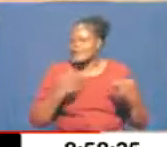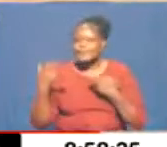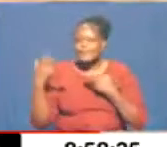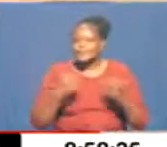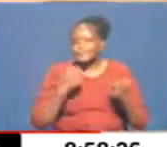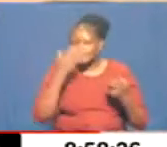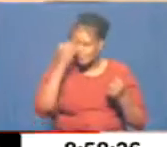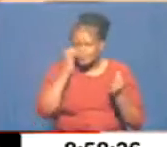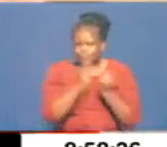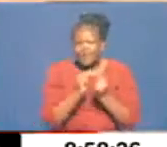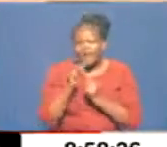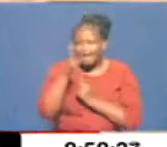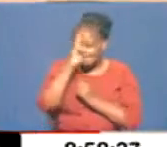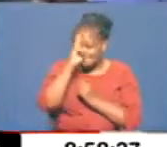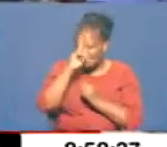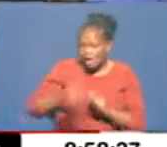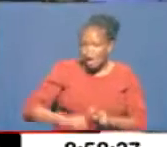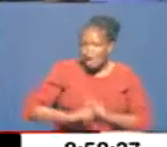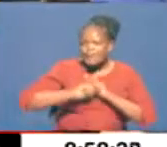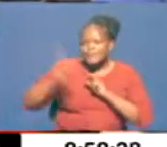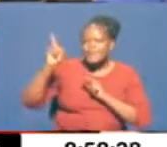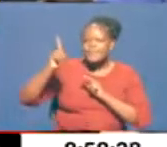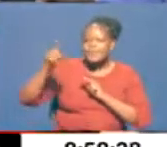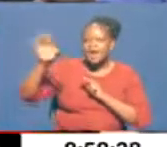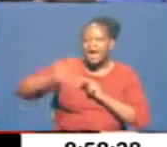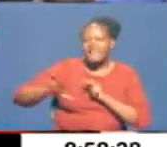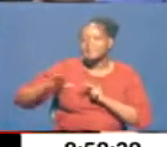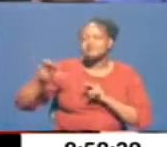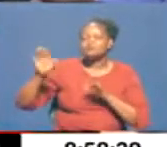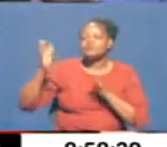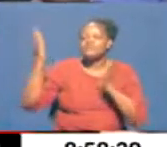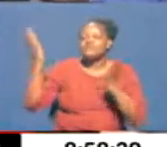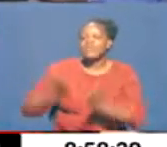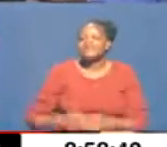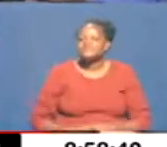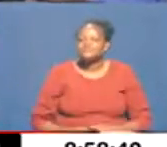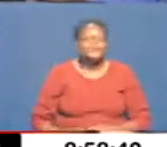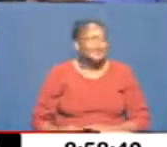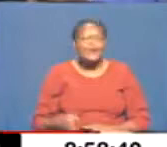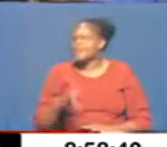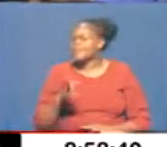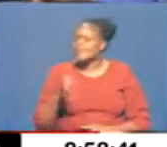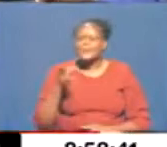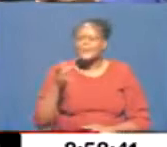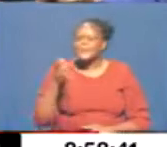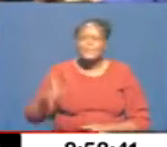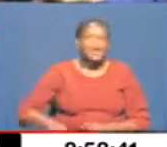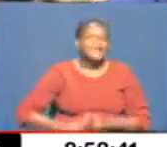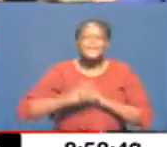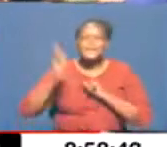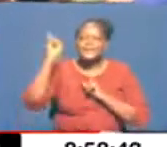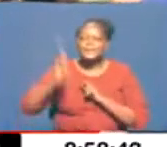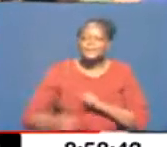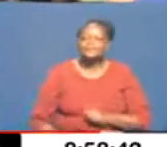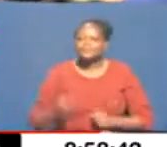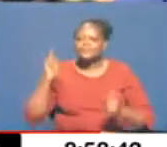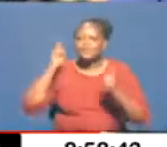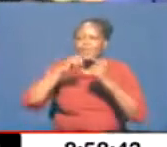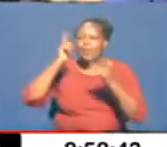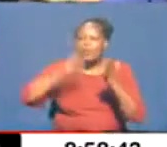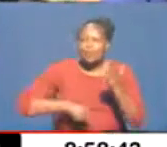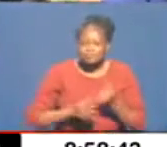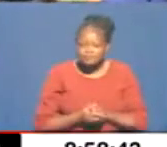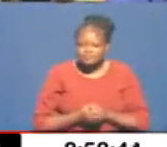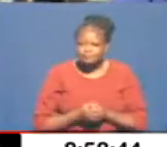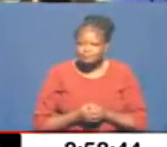they escaped to a nearby valley. Wanarusharusha marisasi wakitoroka. Kama hawa ile nia ya kupiga risasi ilikuwa ni kwamba walikuwa wanakava